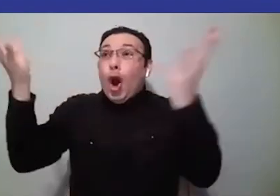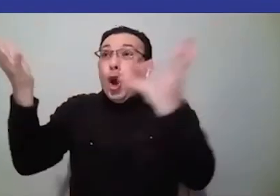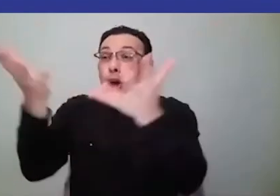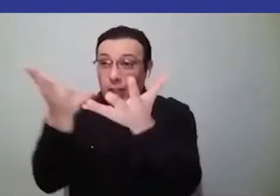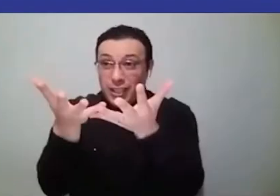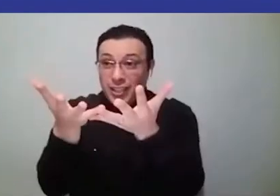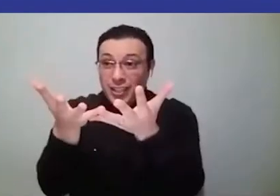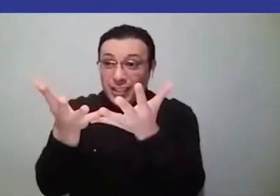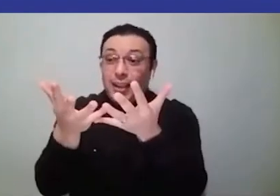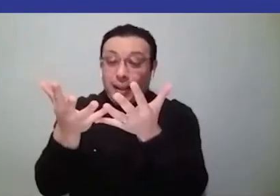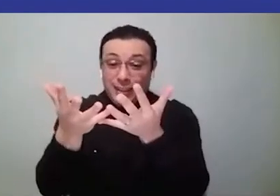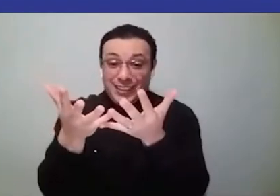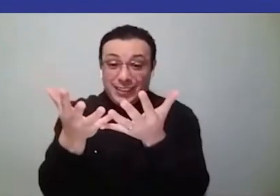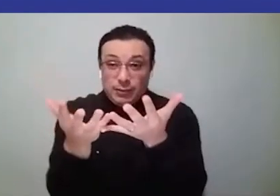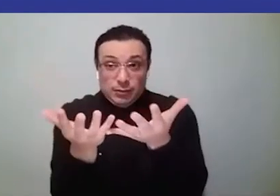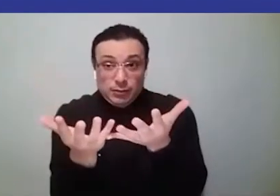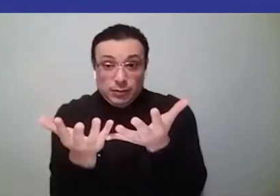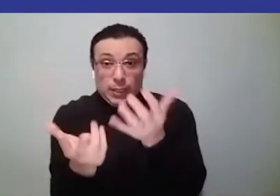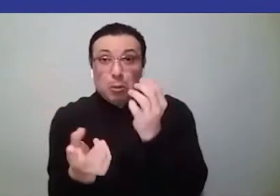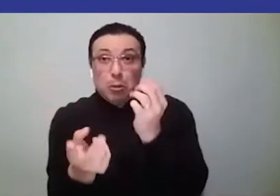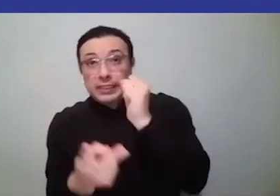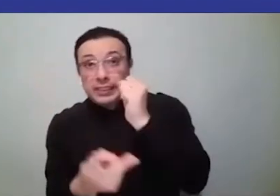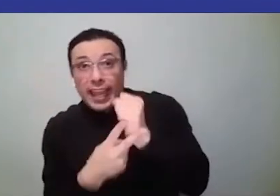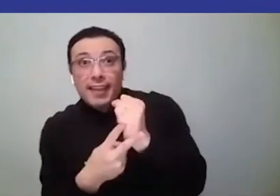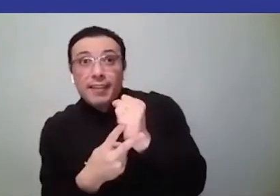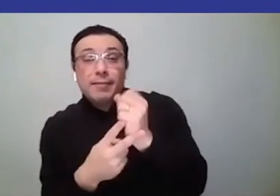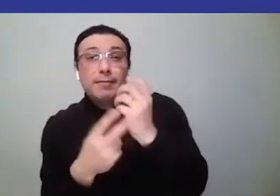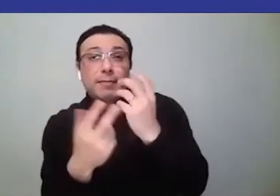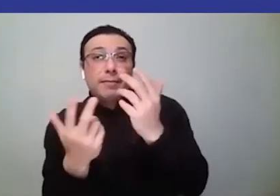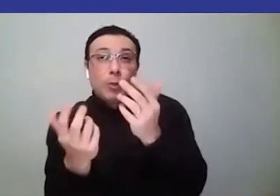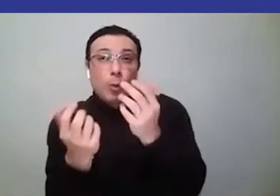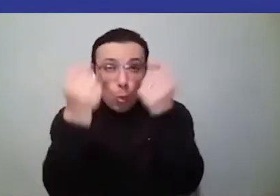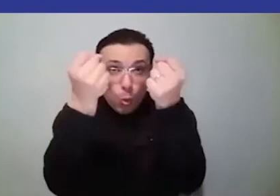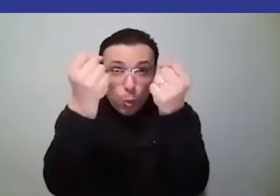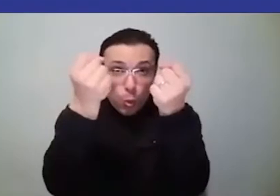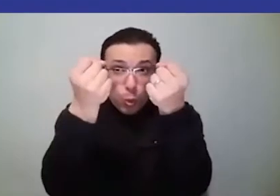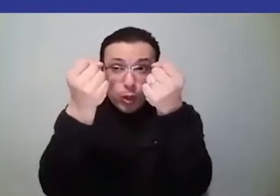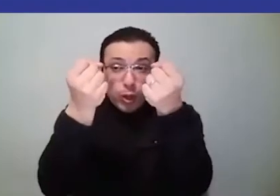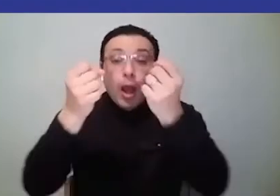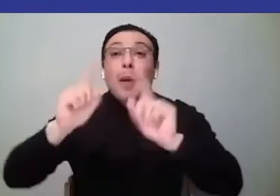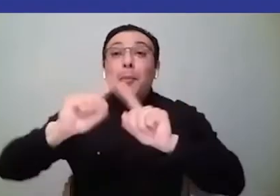support the concept of